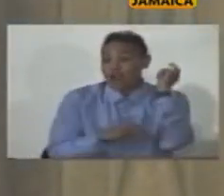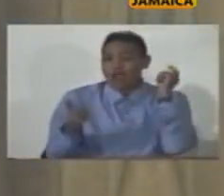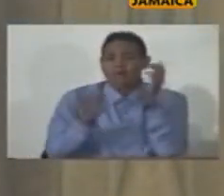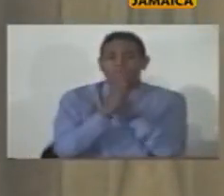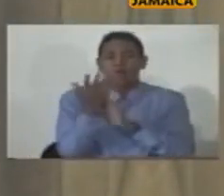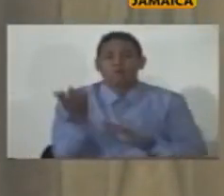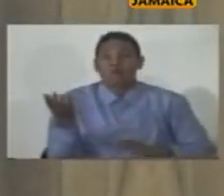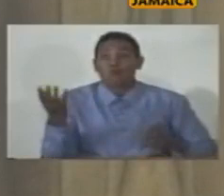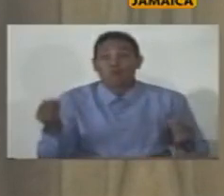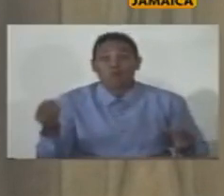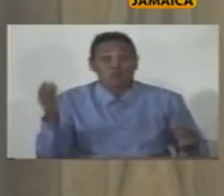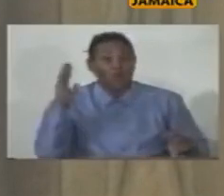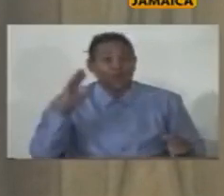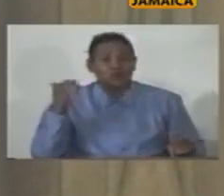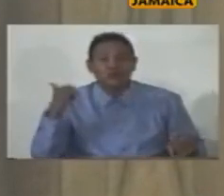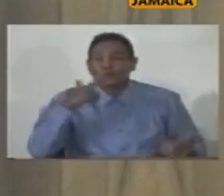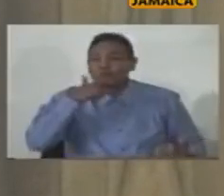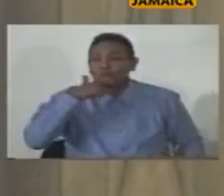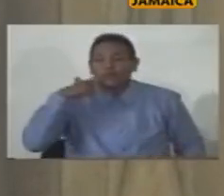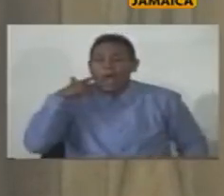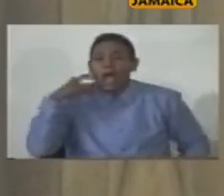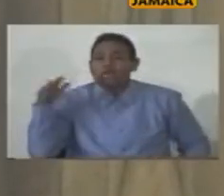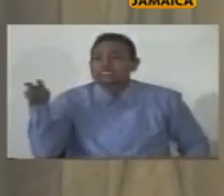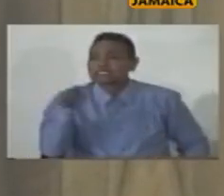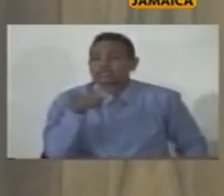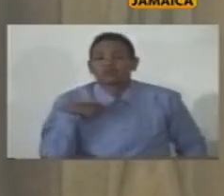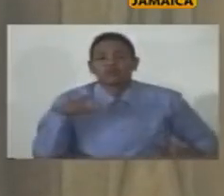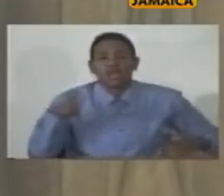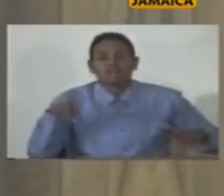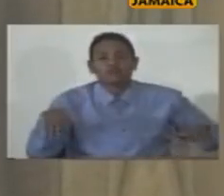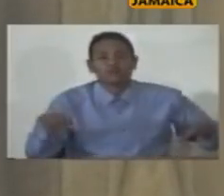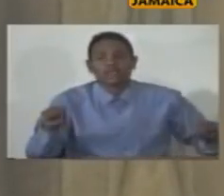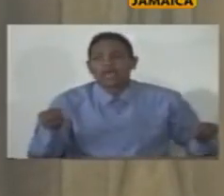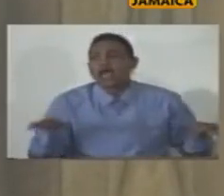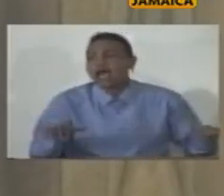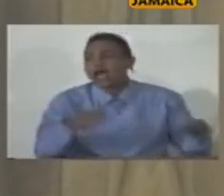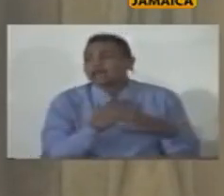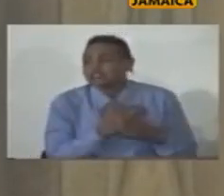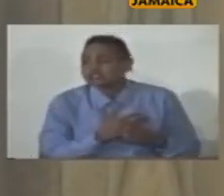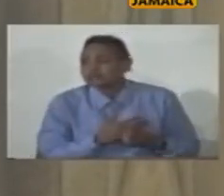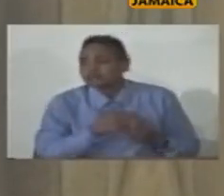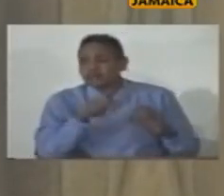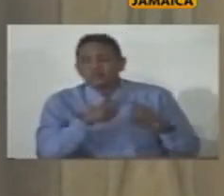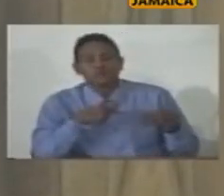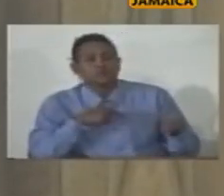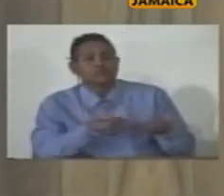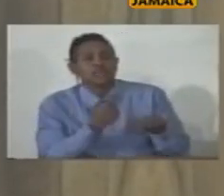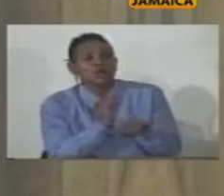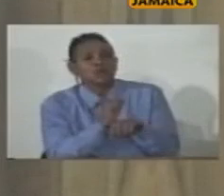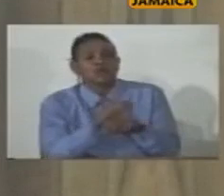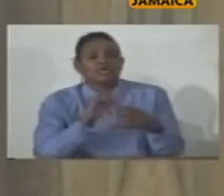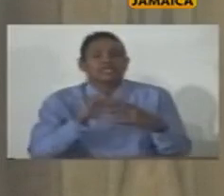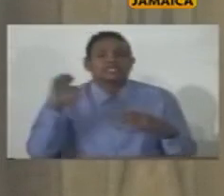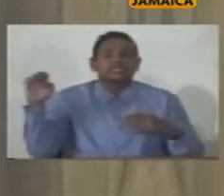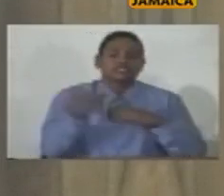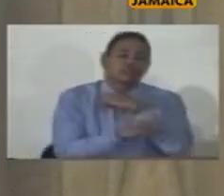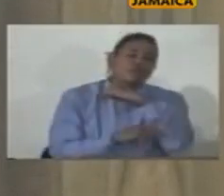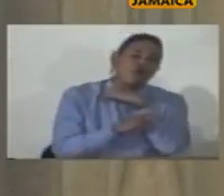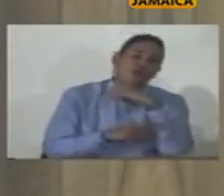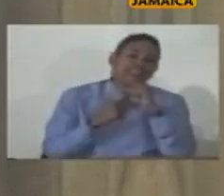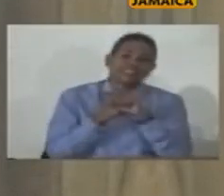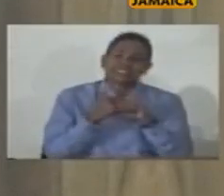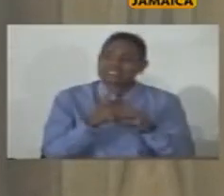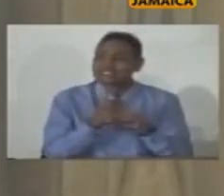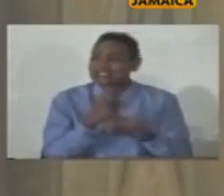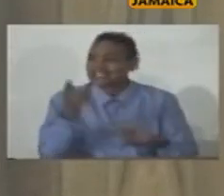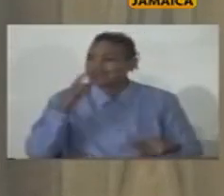Jamaica to one of the driest. We have to take action. When we started working in East Portland, there were pipes